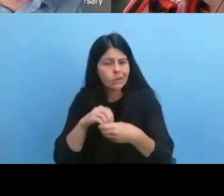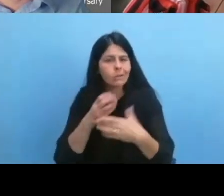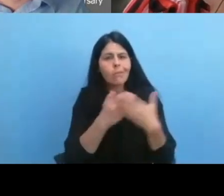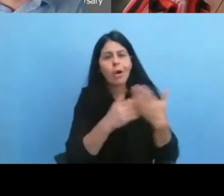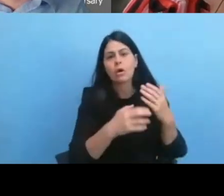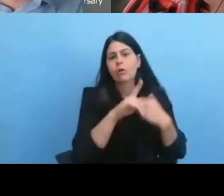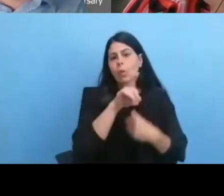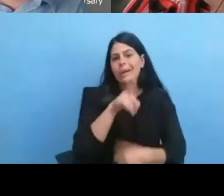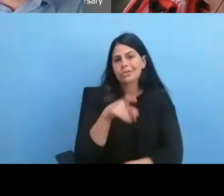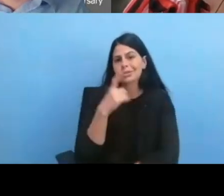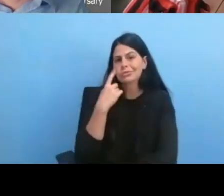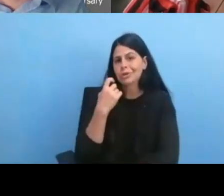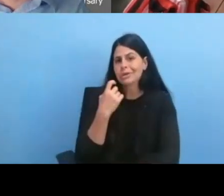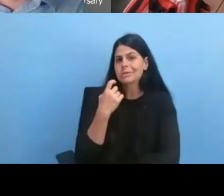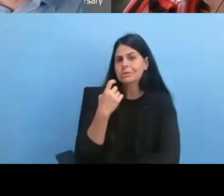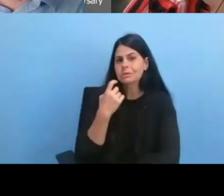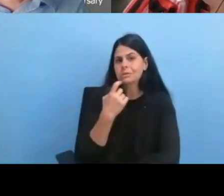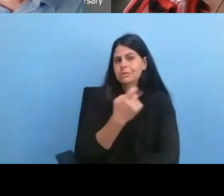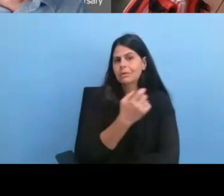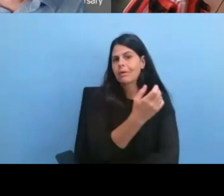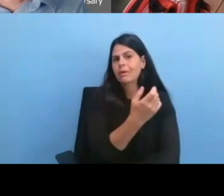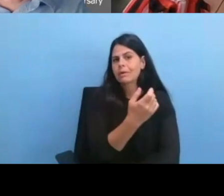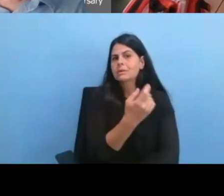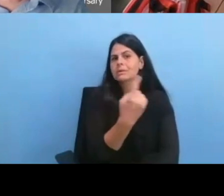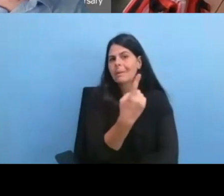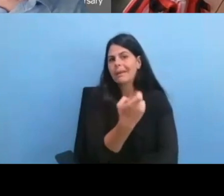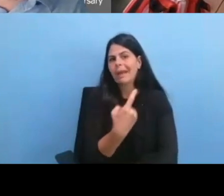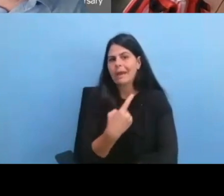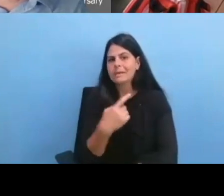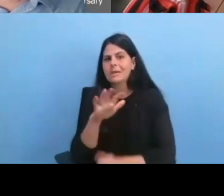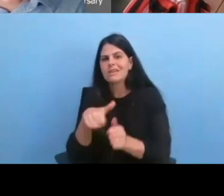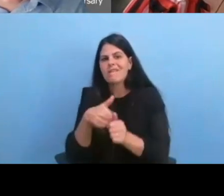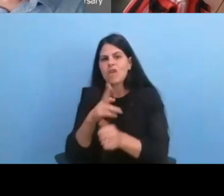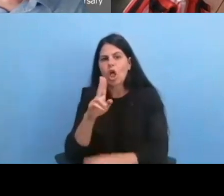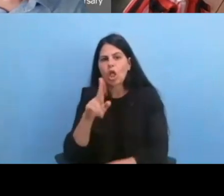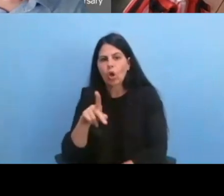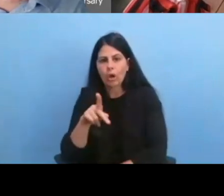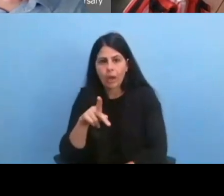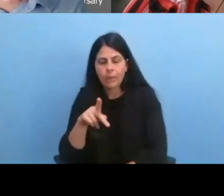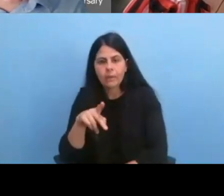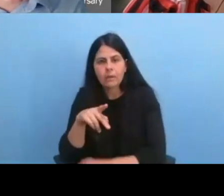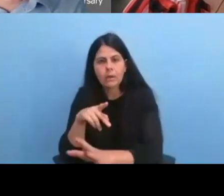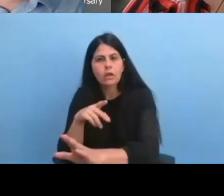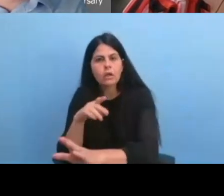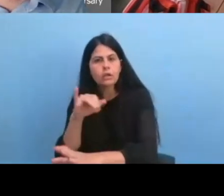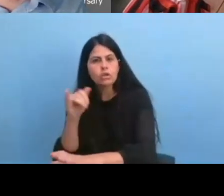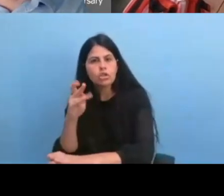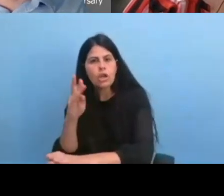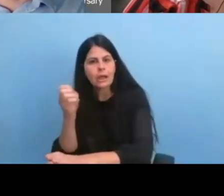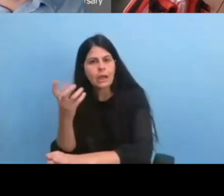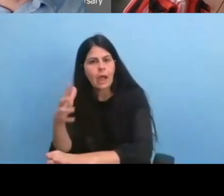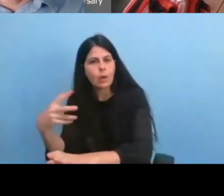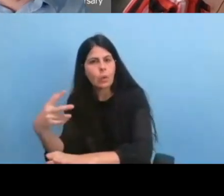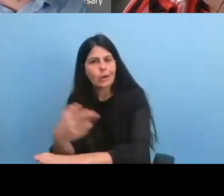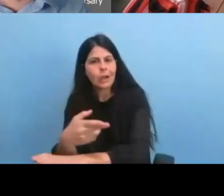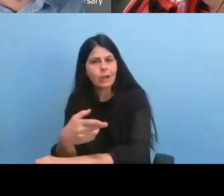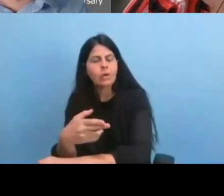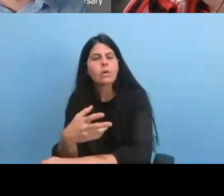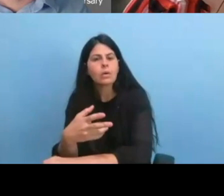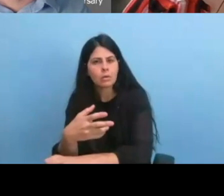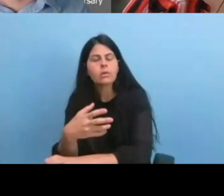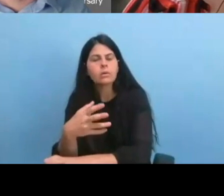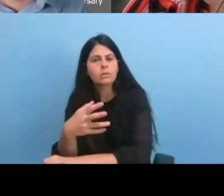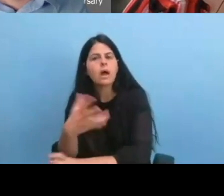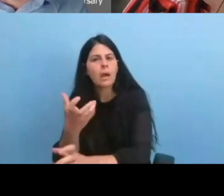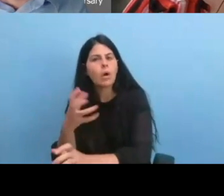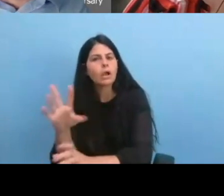follow-up in the Q&A. And Jackie, I don't want to cut you off. I'd love to hear your perspective as well, but I'm going to add in this extra